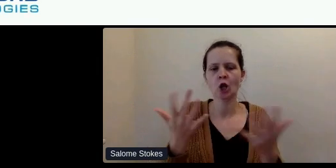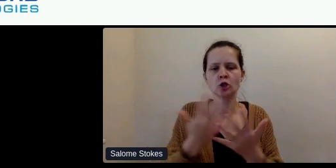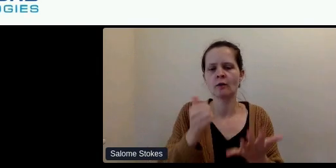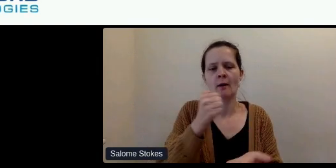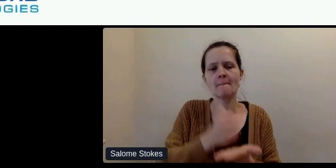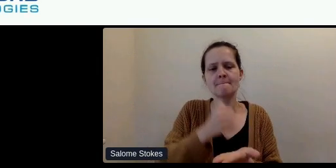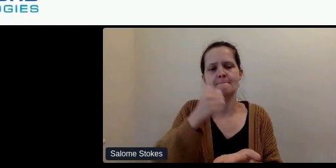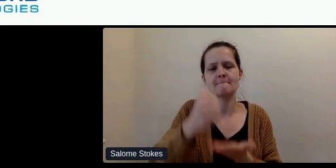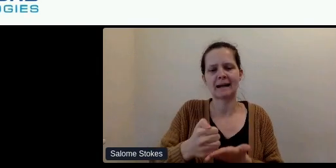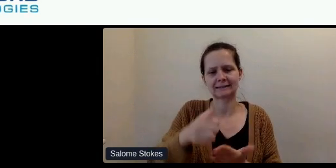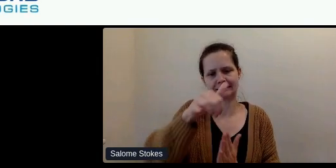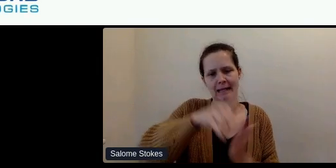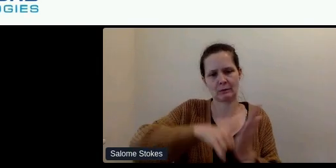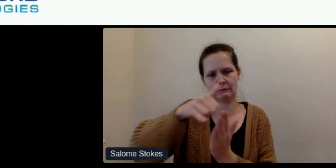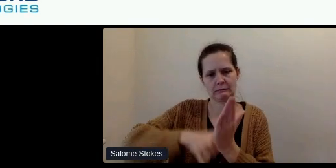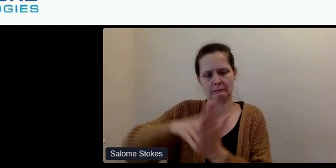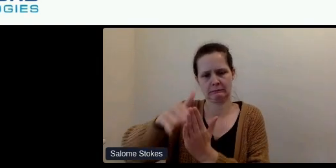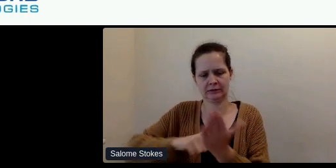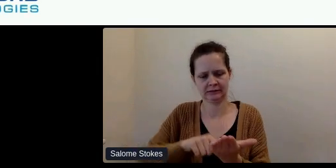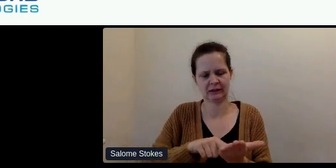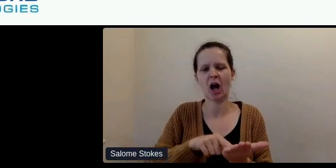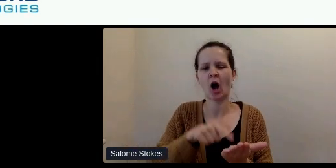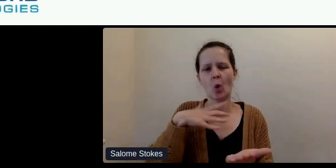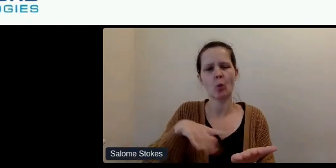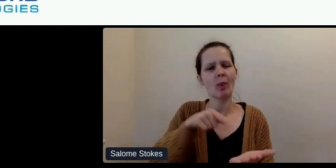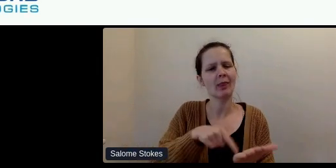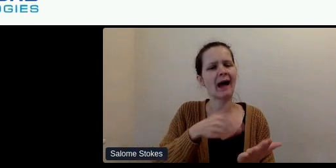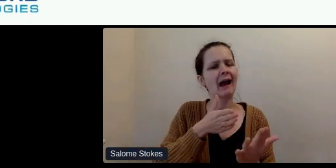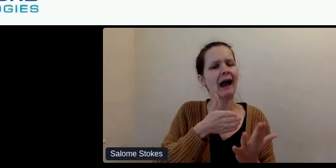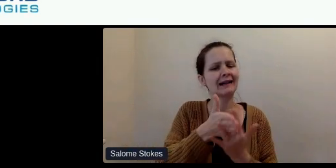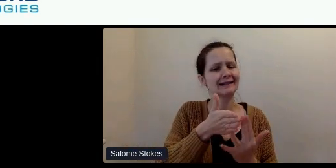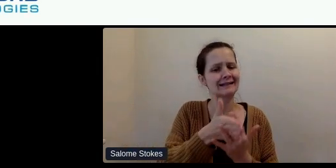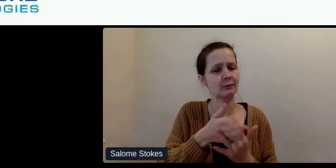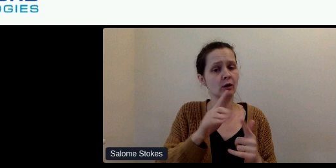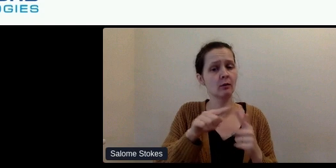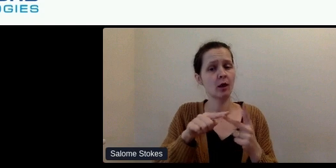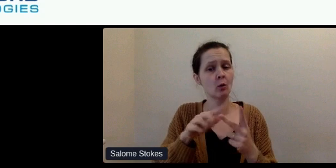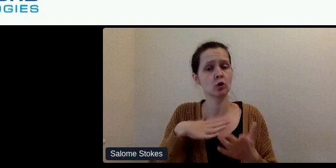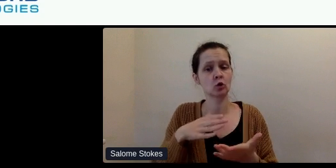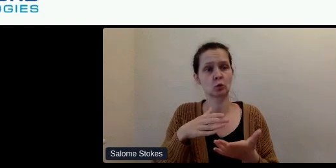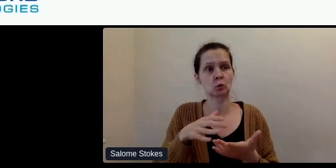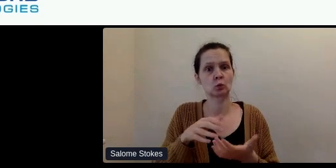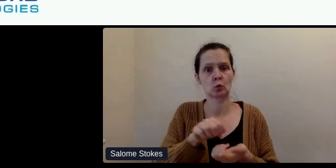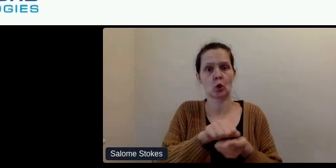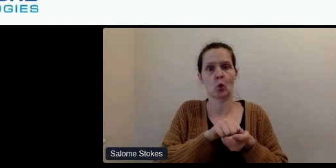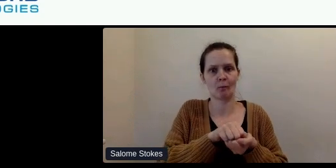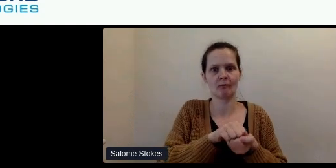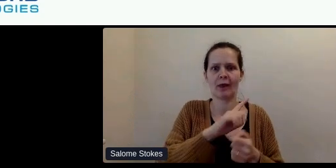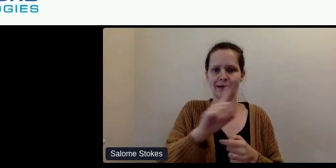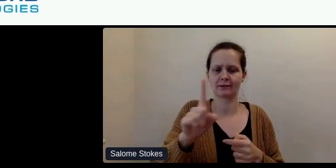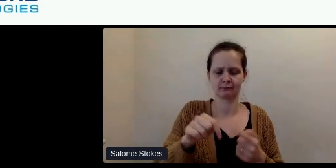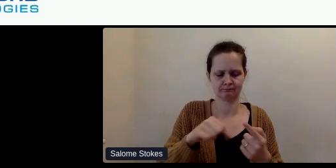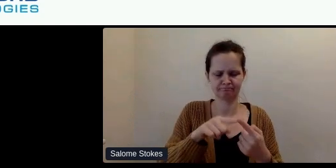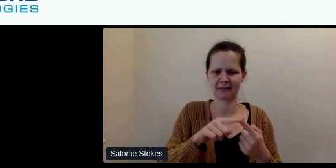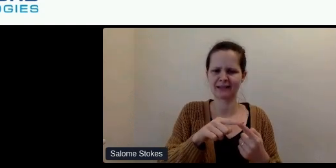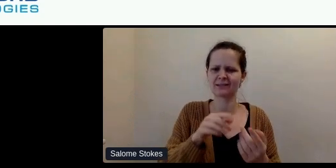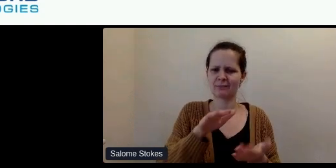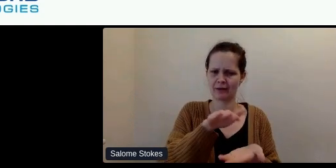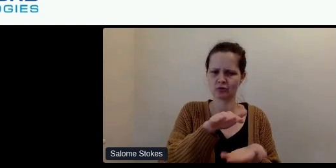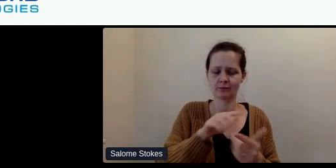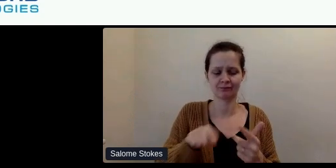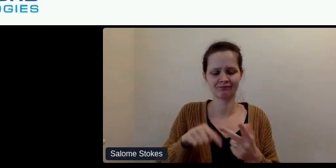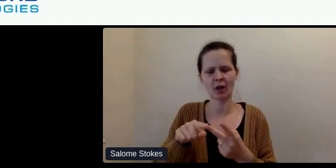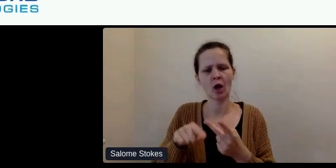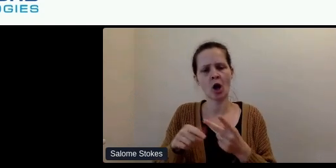want to make them all accessible, and then you want to store them in your archive. That's a batch process. On-demand processing, however, is different. That